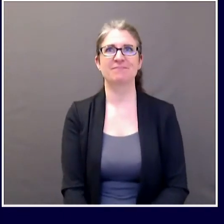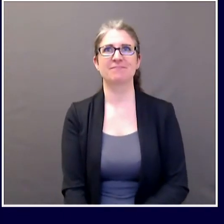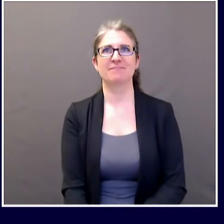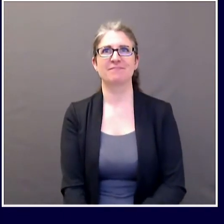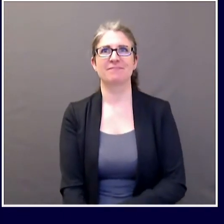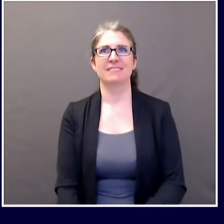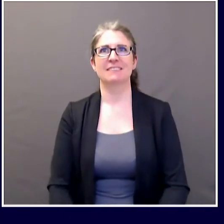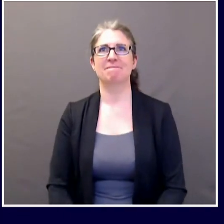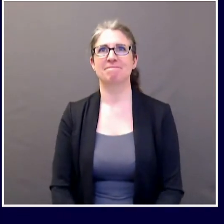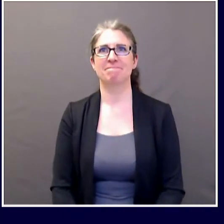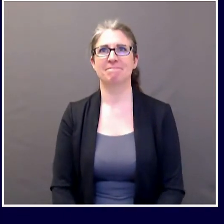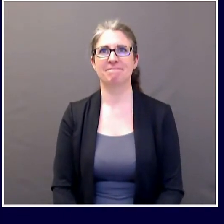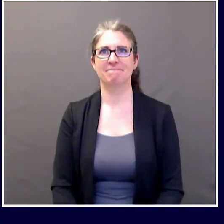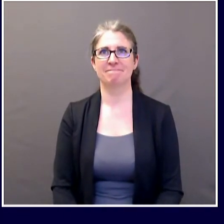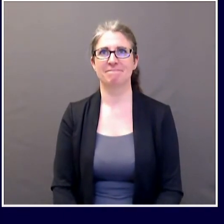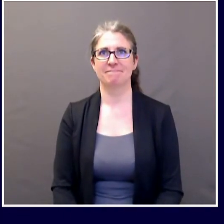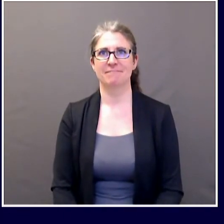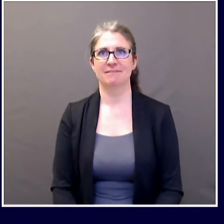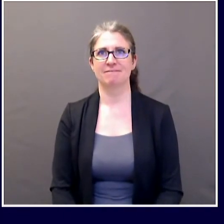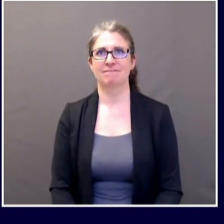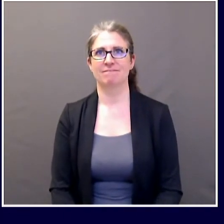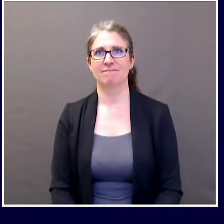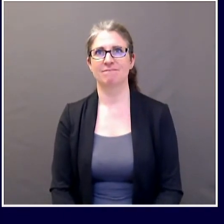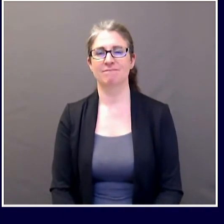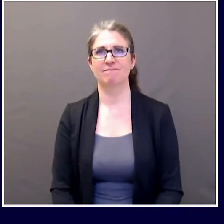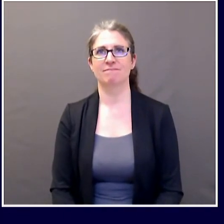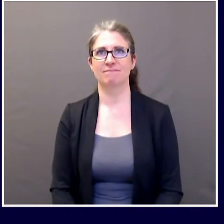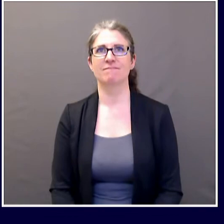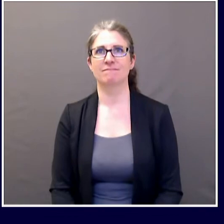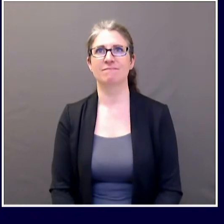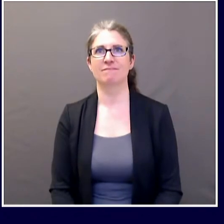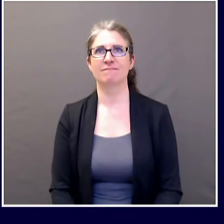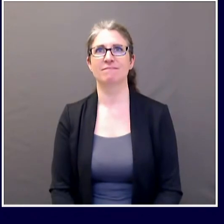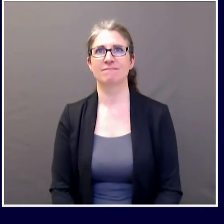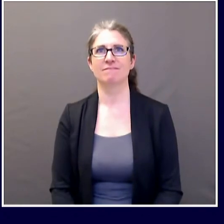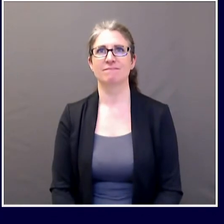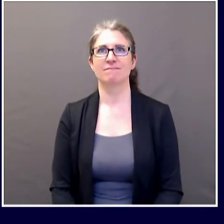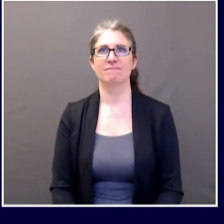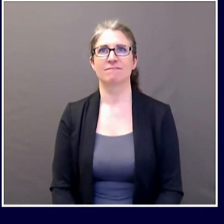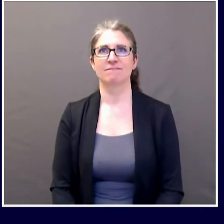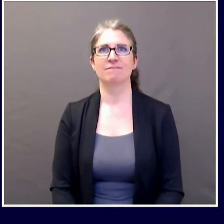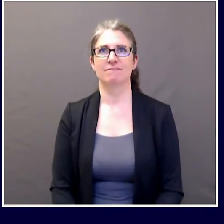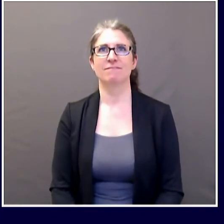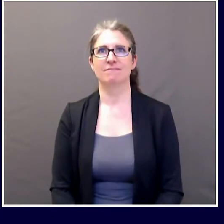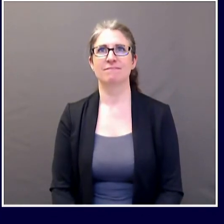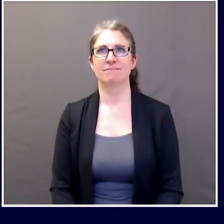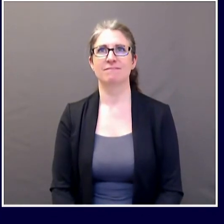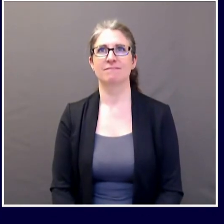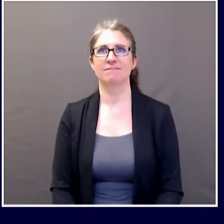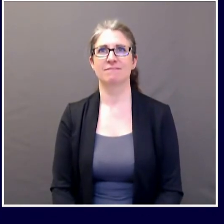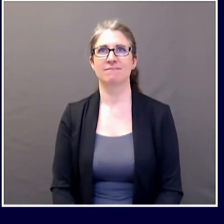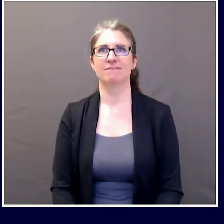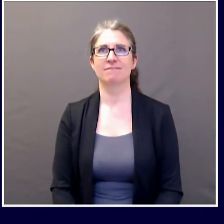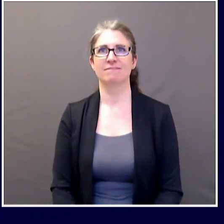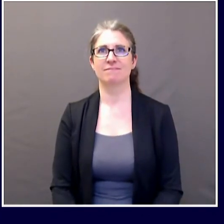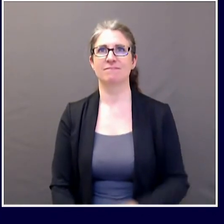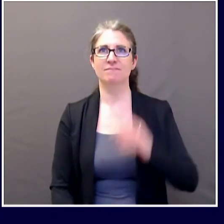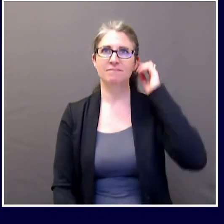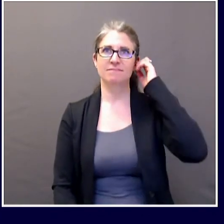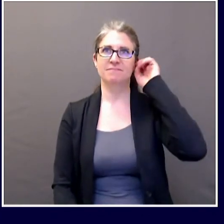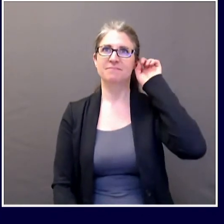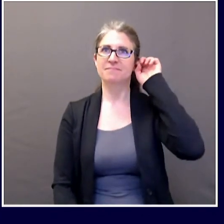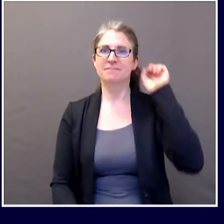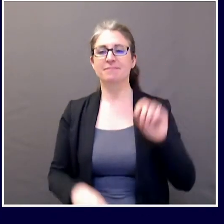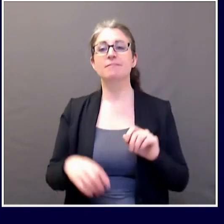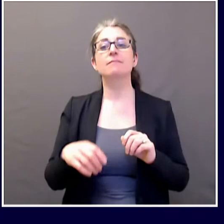is, I'm wondering, some states are trying to go middle of the road with teachers and have teachers,